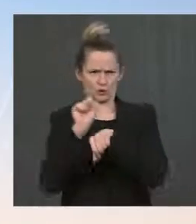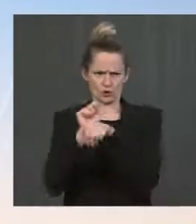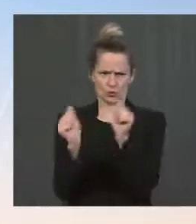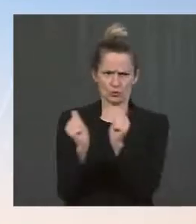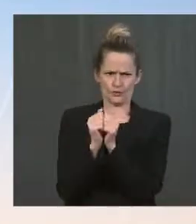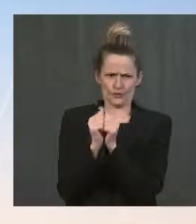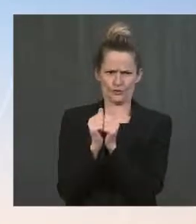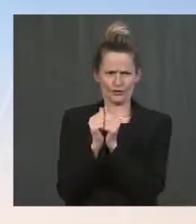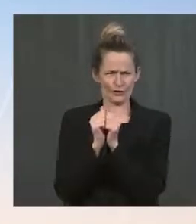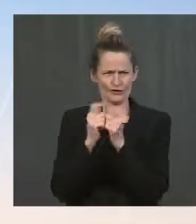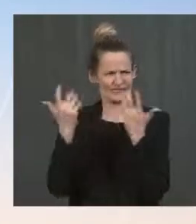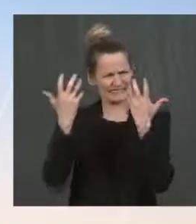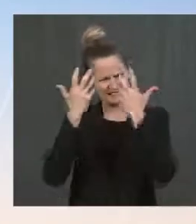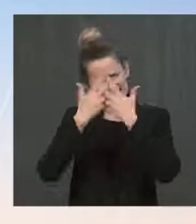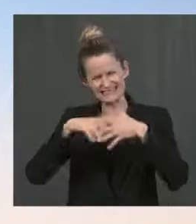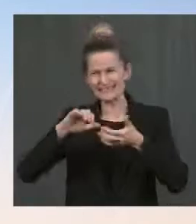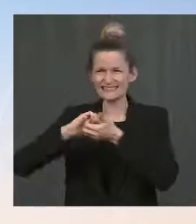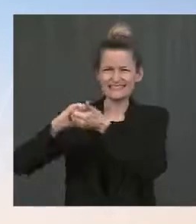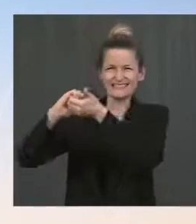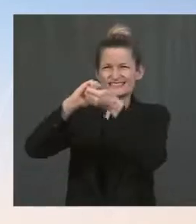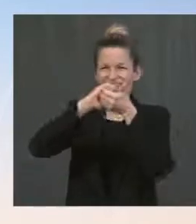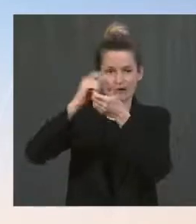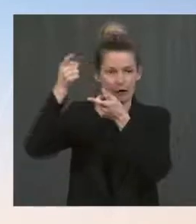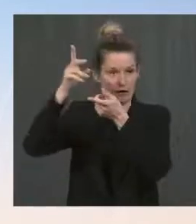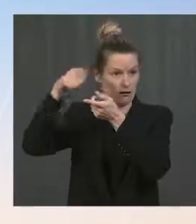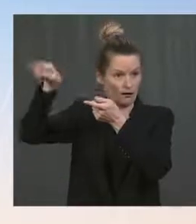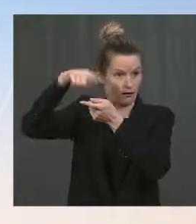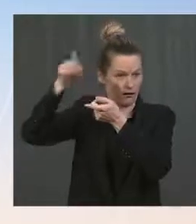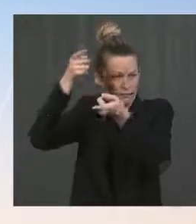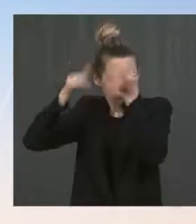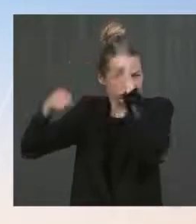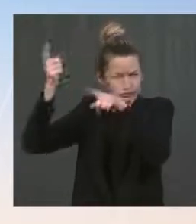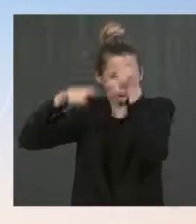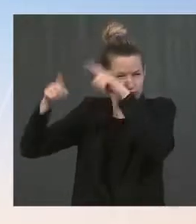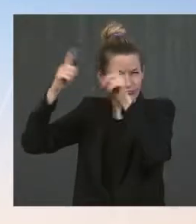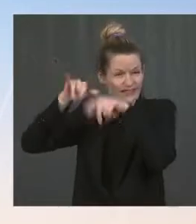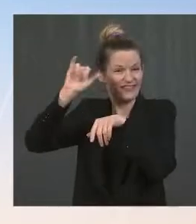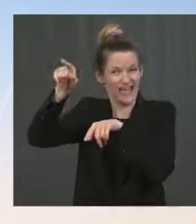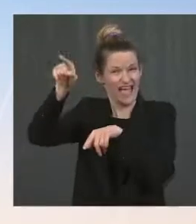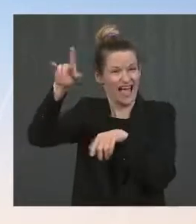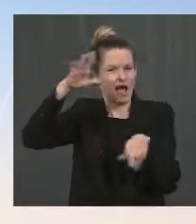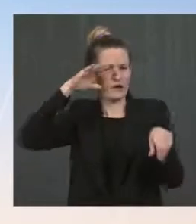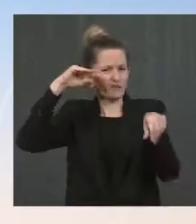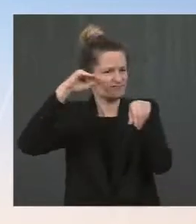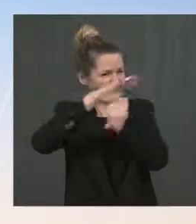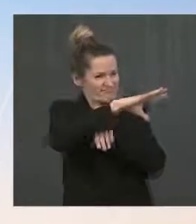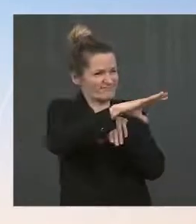And we continue to live with the consequences of that. And so in that context,